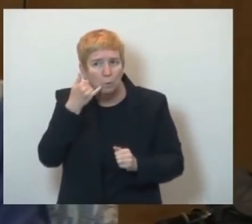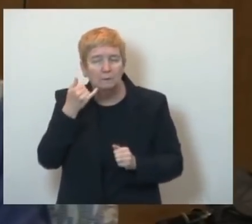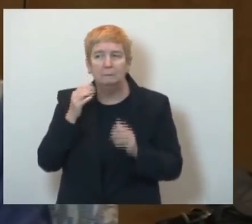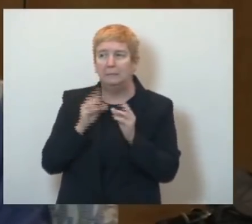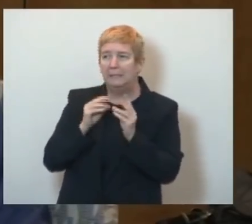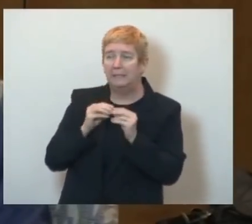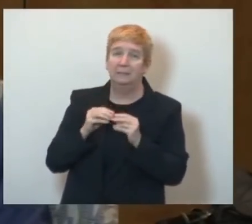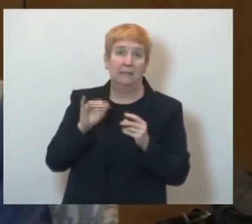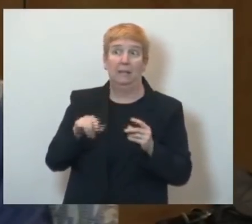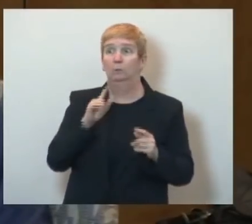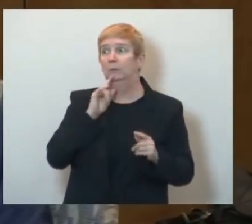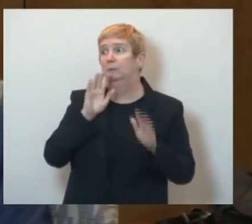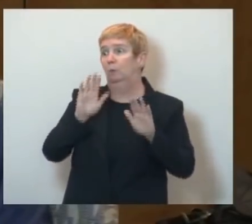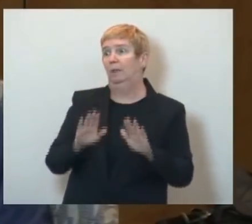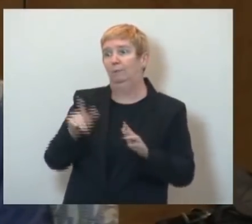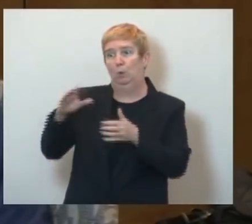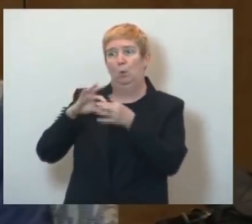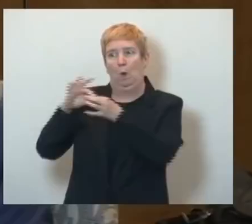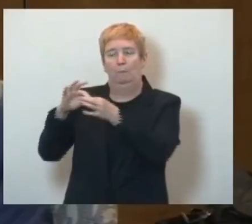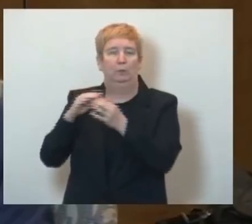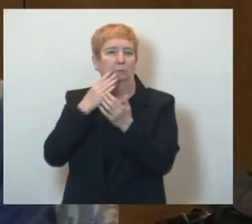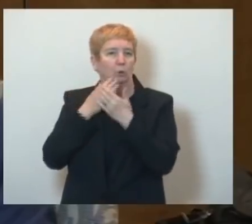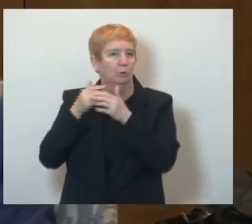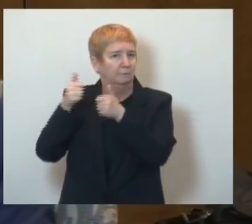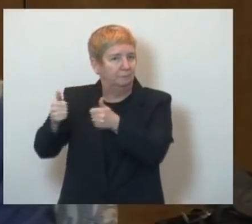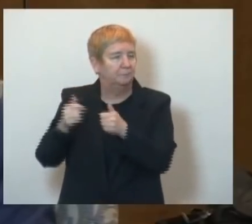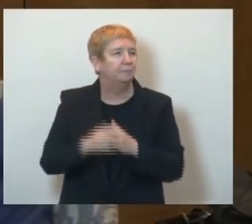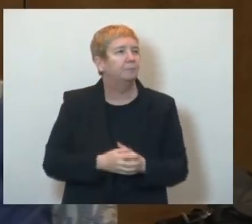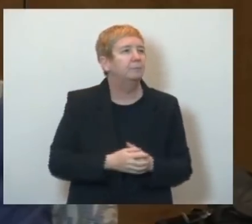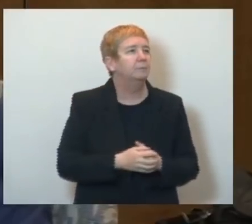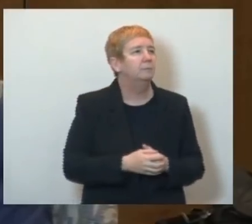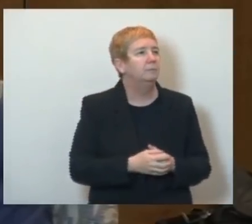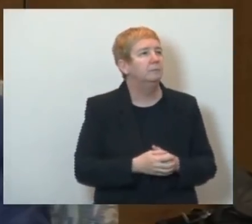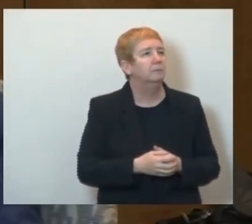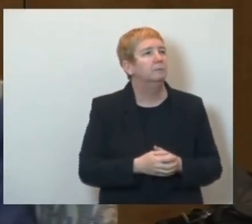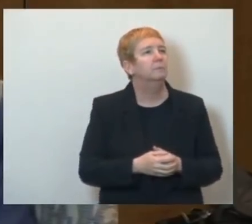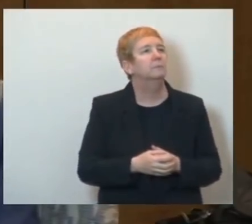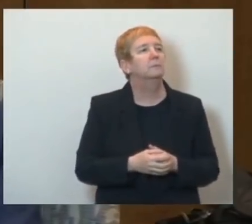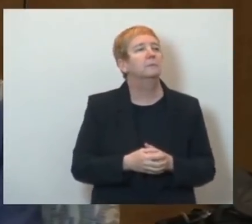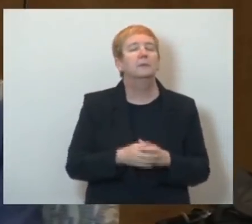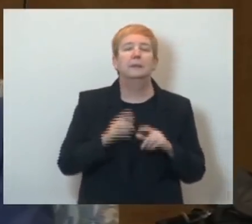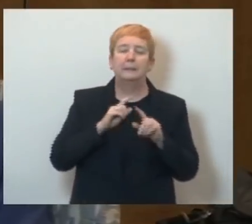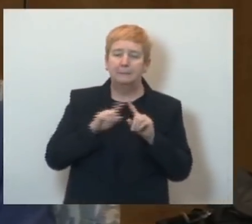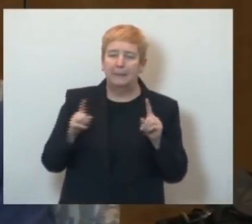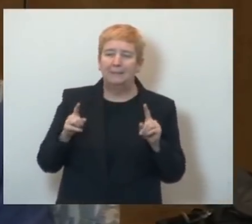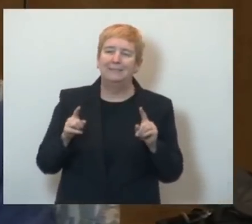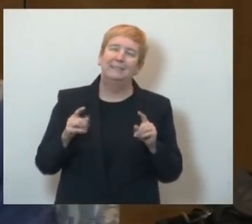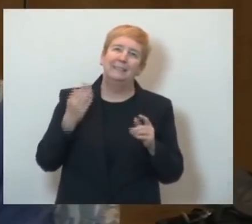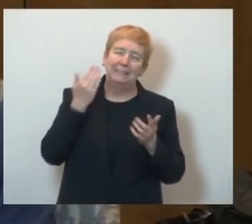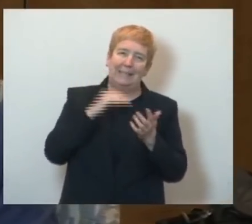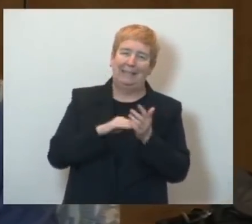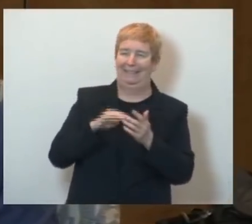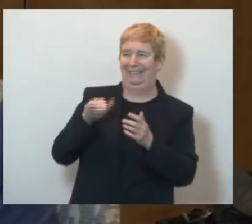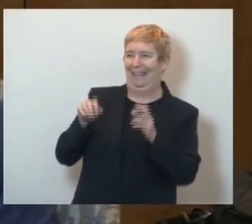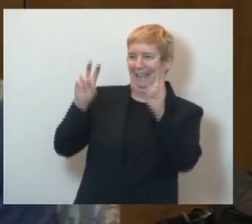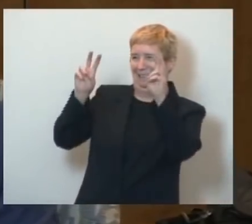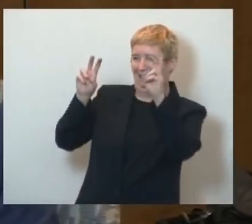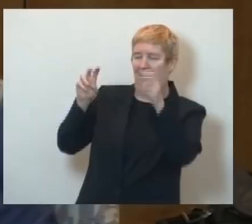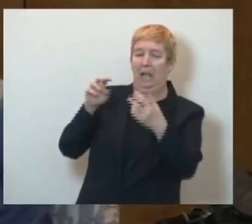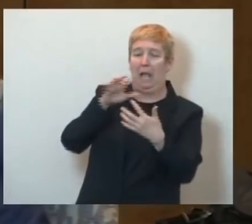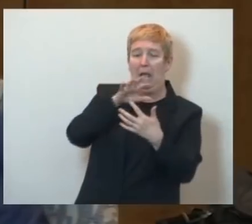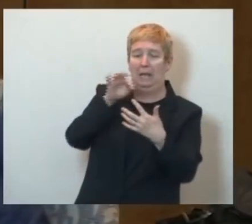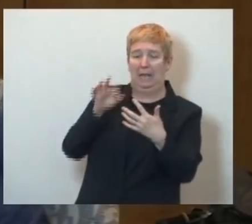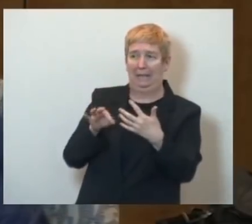great. But, something that is, elective in February can be a